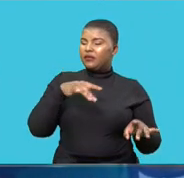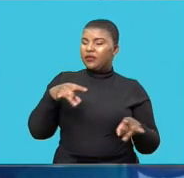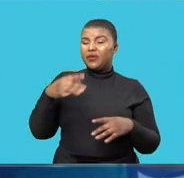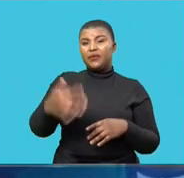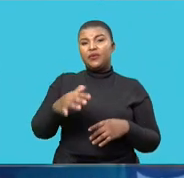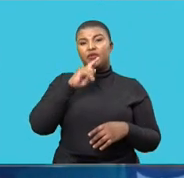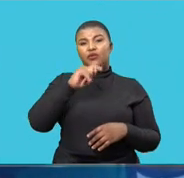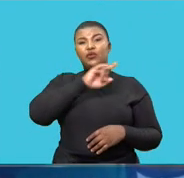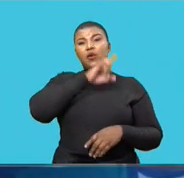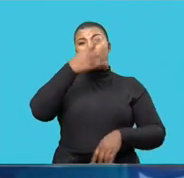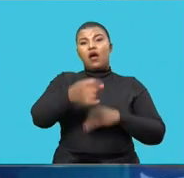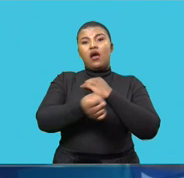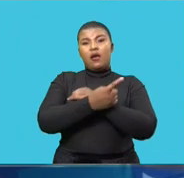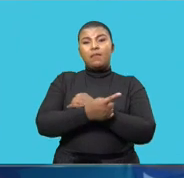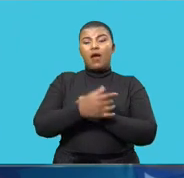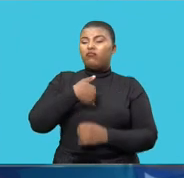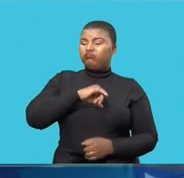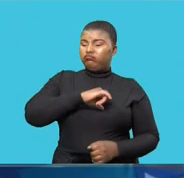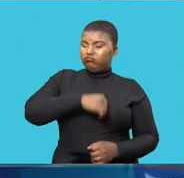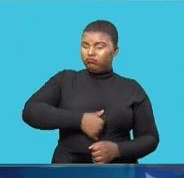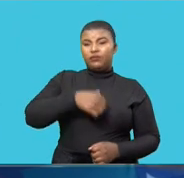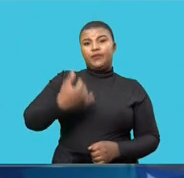Ka seo se etsa etse se kelela ka pelong.